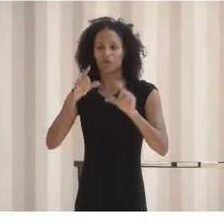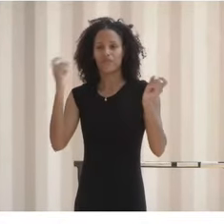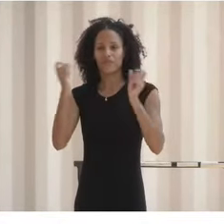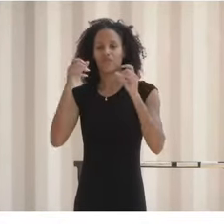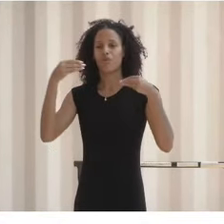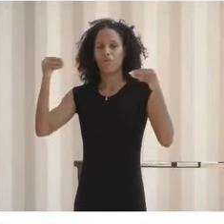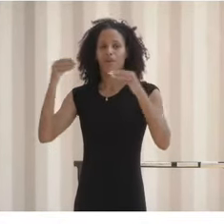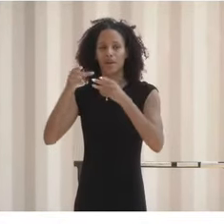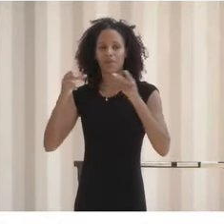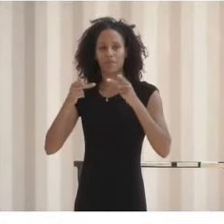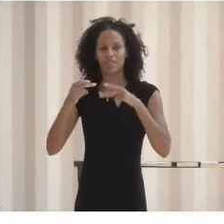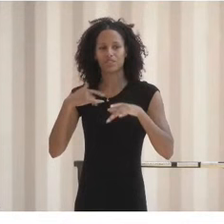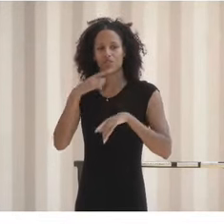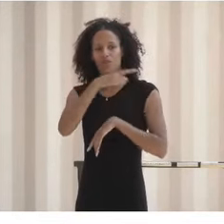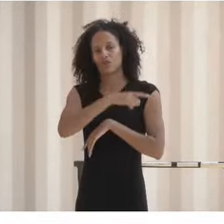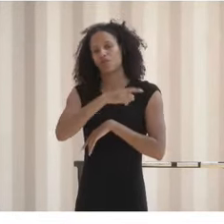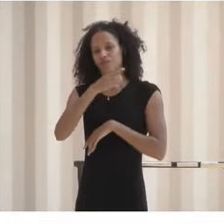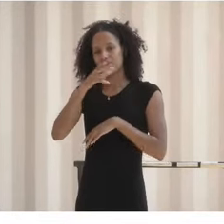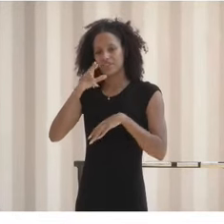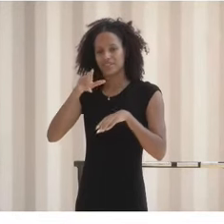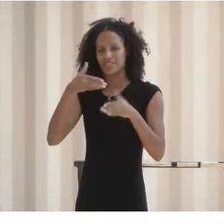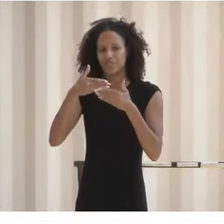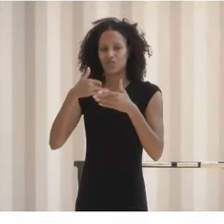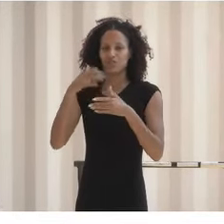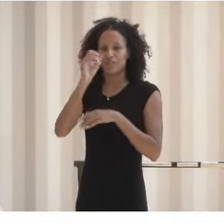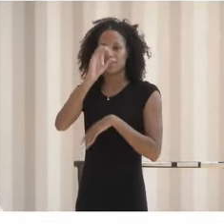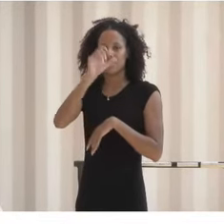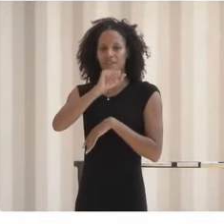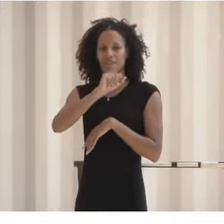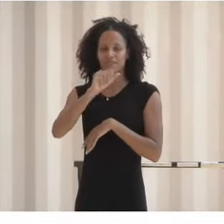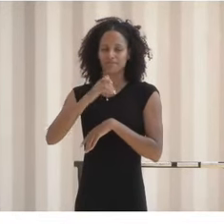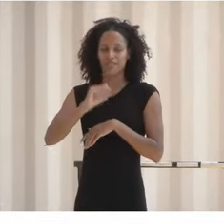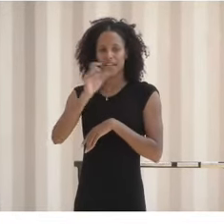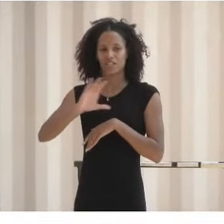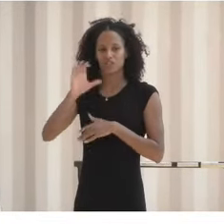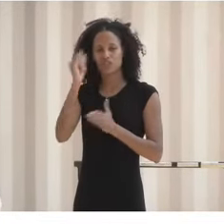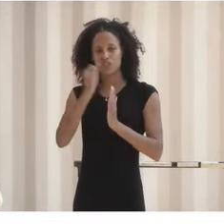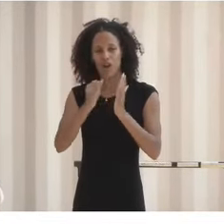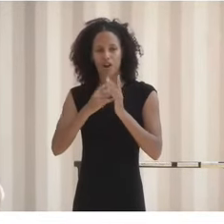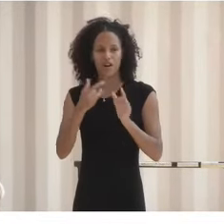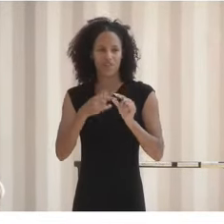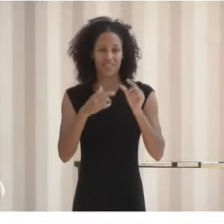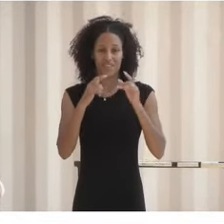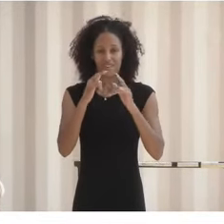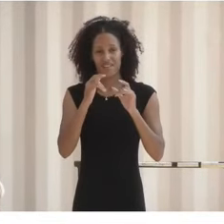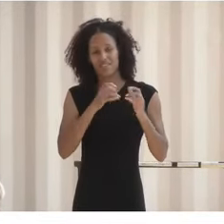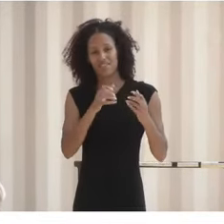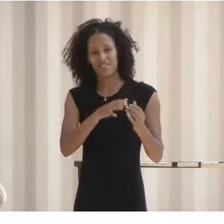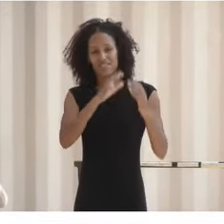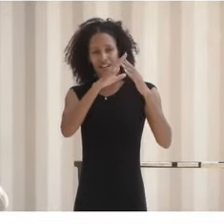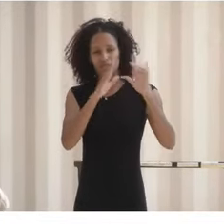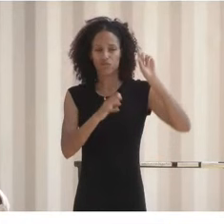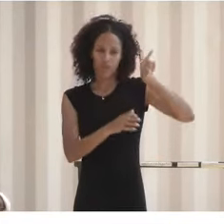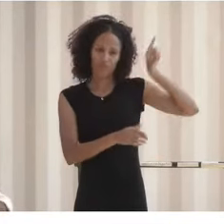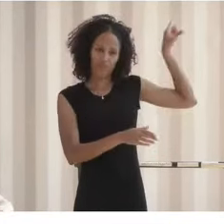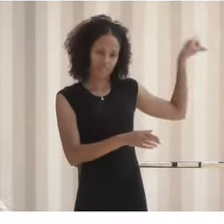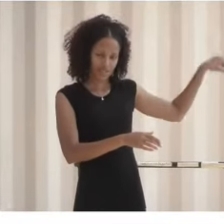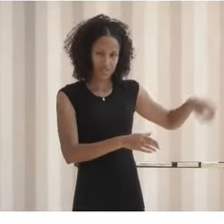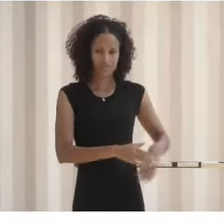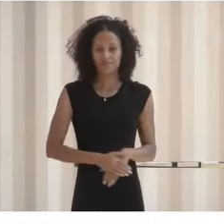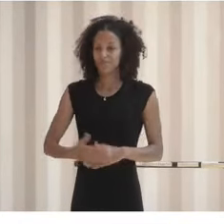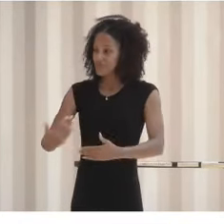National Museum of Asian Art, right on the other side of the castle. And I'd like to give an additional thank you